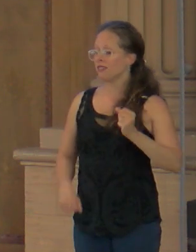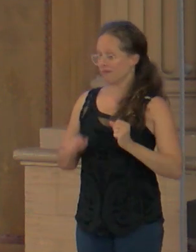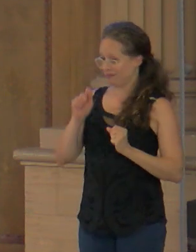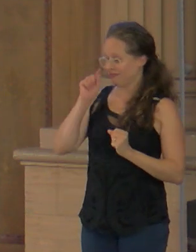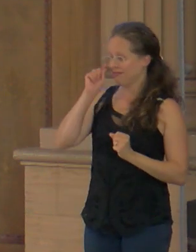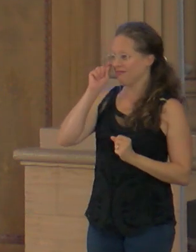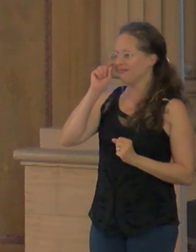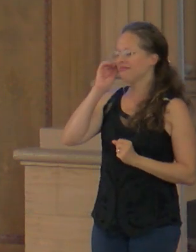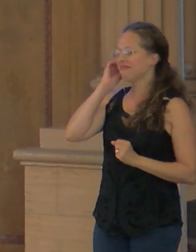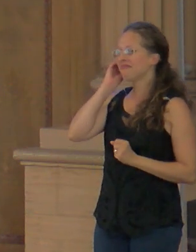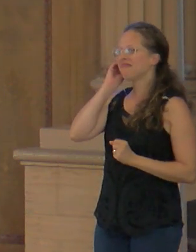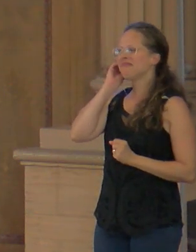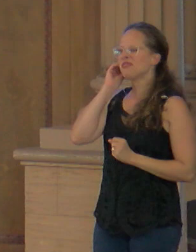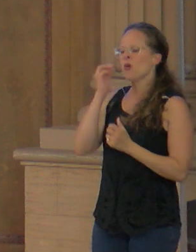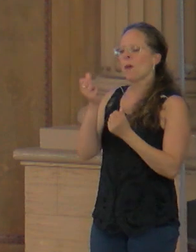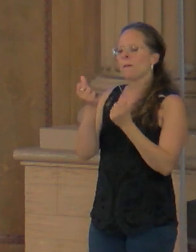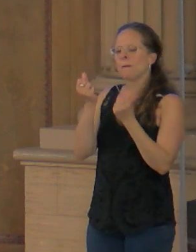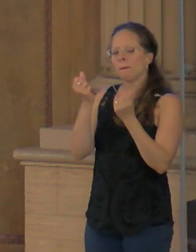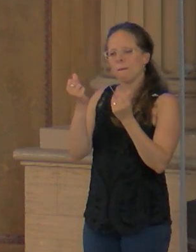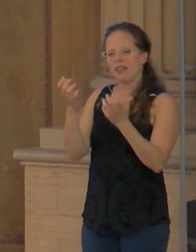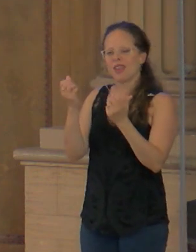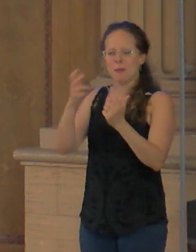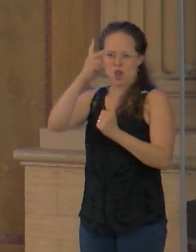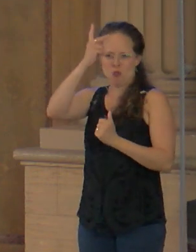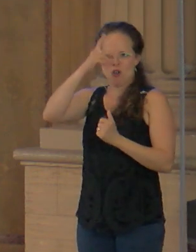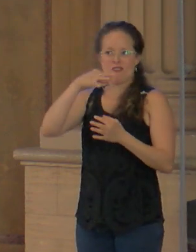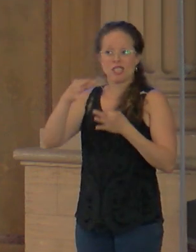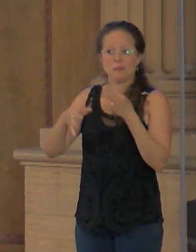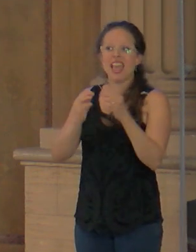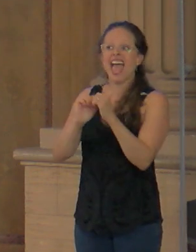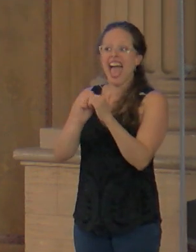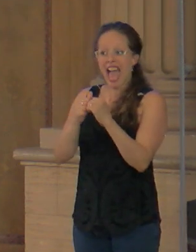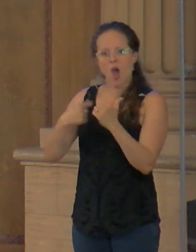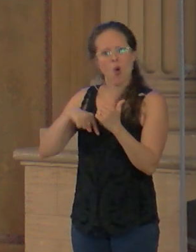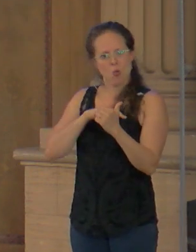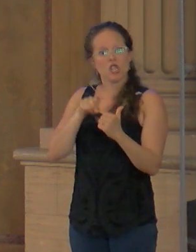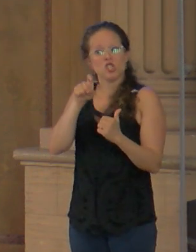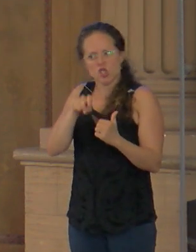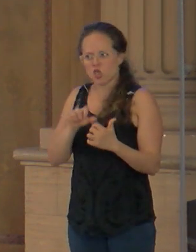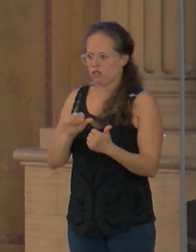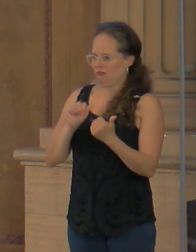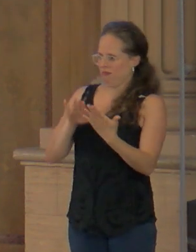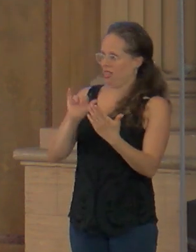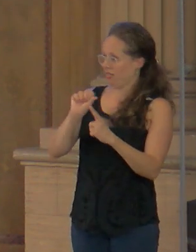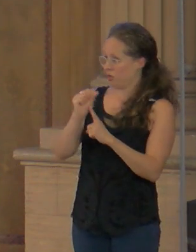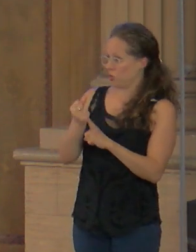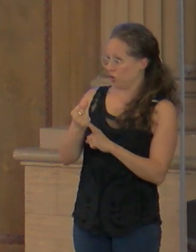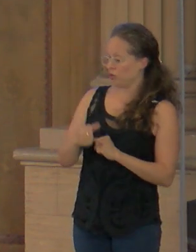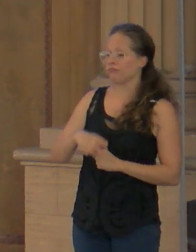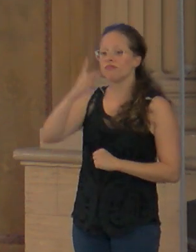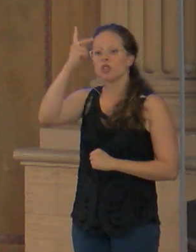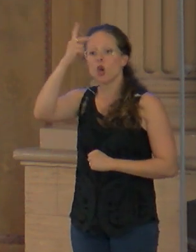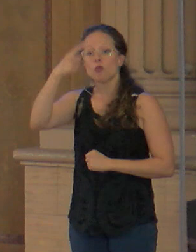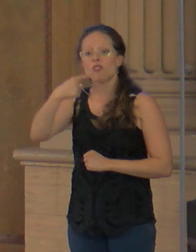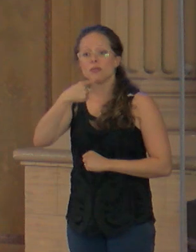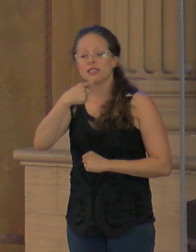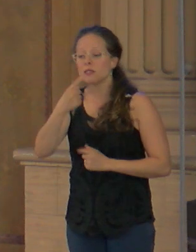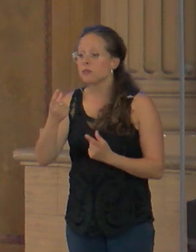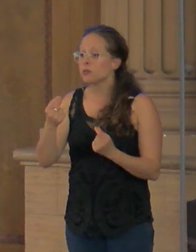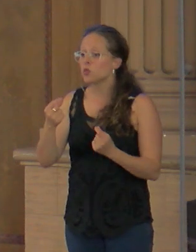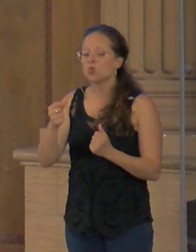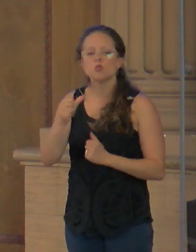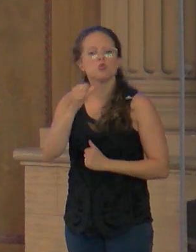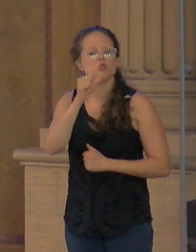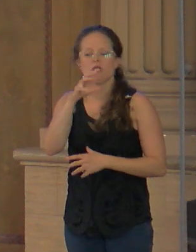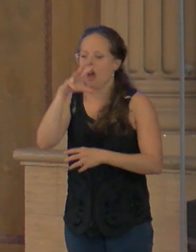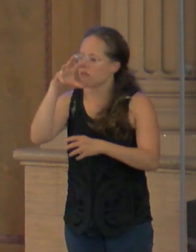Well, there are a lot of Proverbs about how we're supposed to handle that and how we're supposed to be just in that situation. One of the things Proverbs calls us to is to not